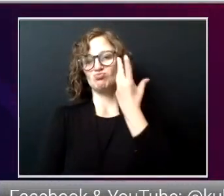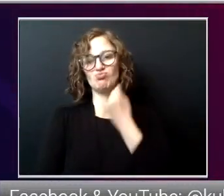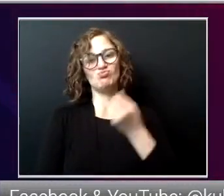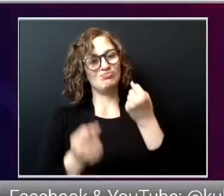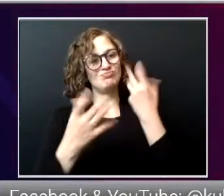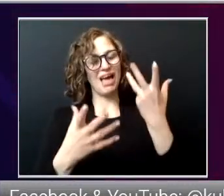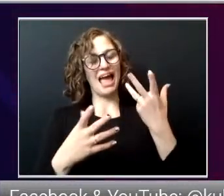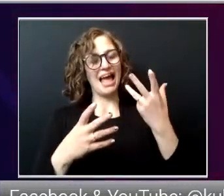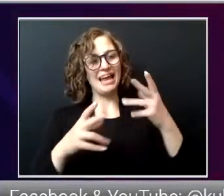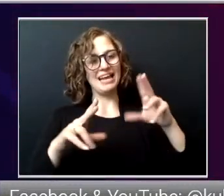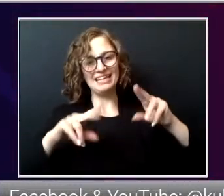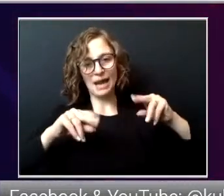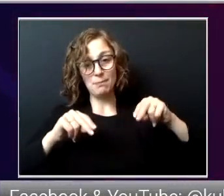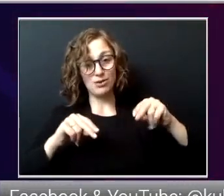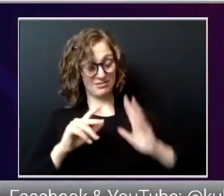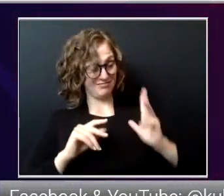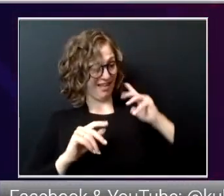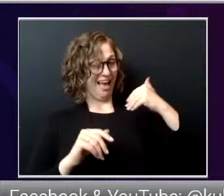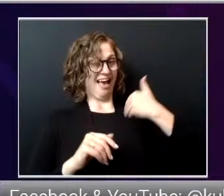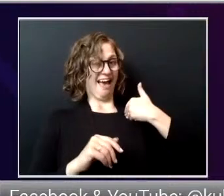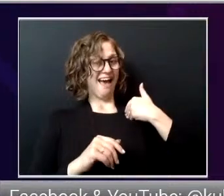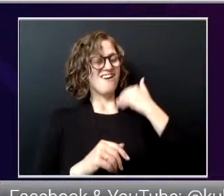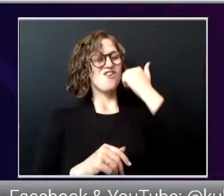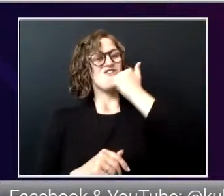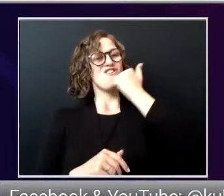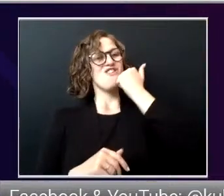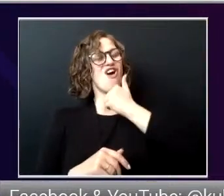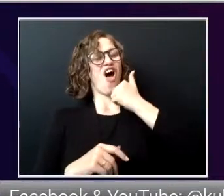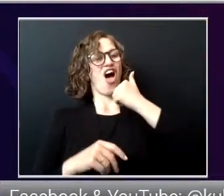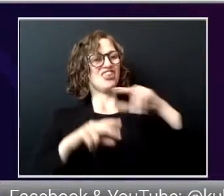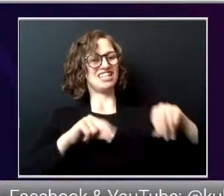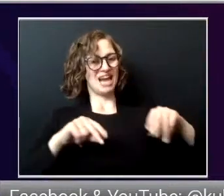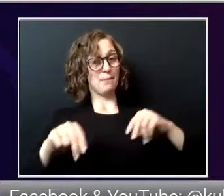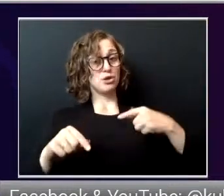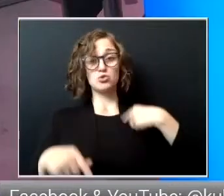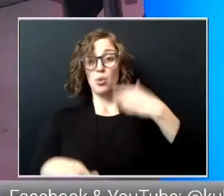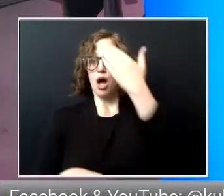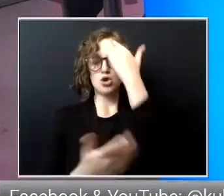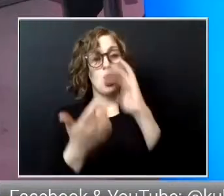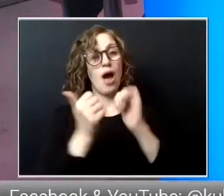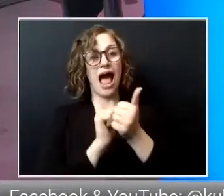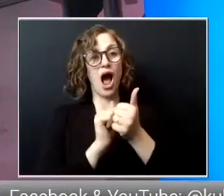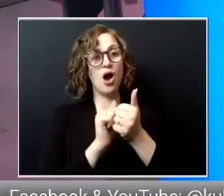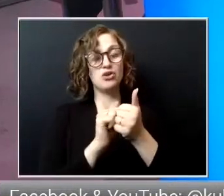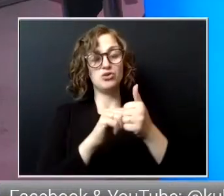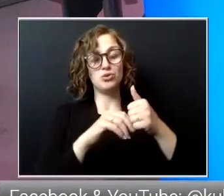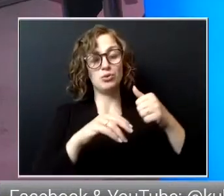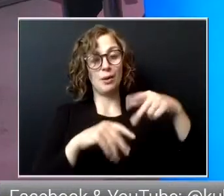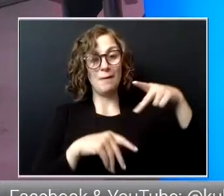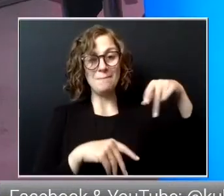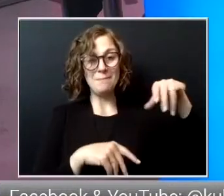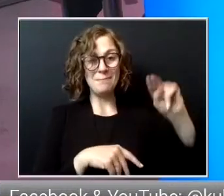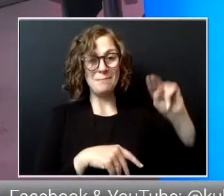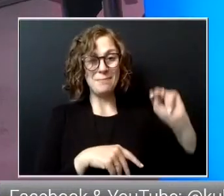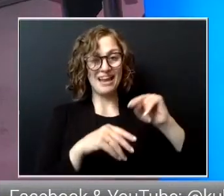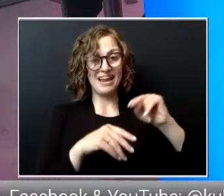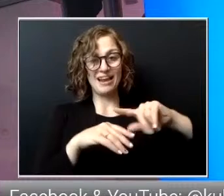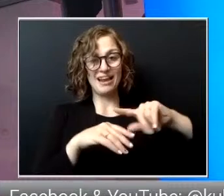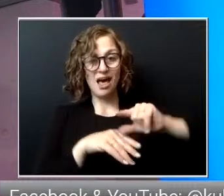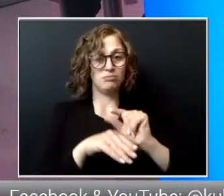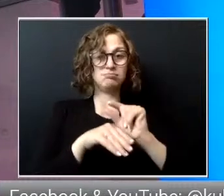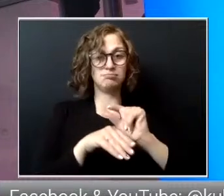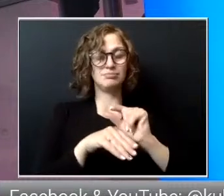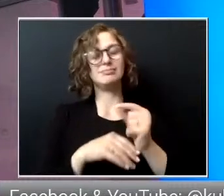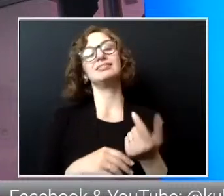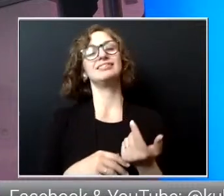then, so I didn't even know how to safety pin a cloth diaper without sticking my fingers. You're a pro. So I'm used